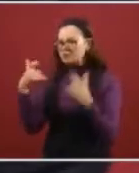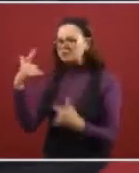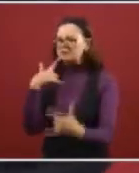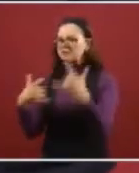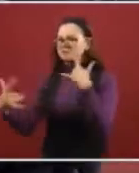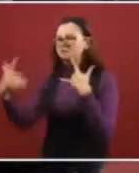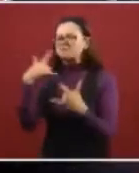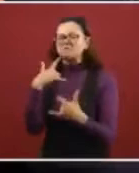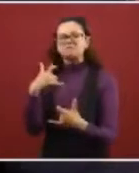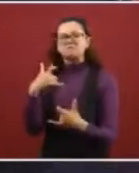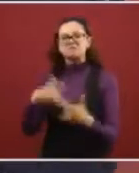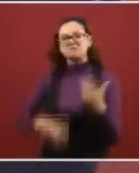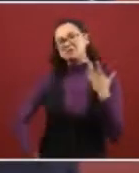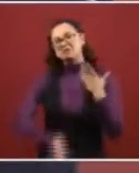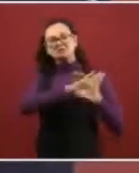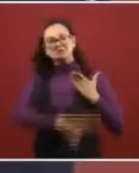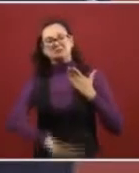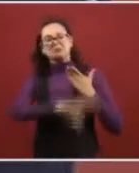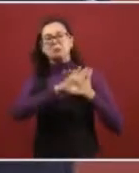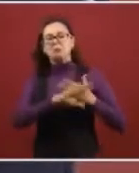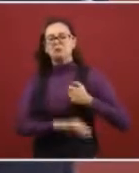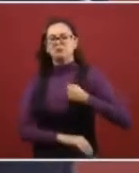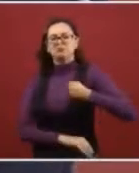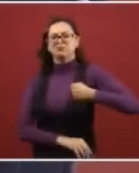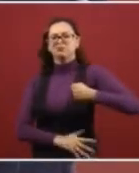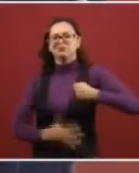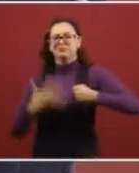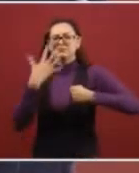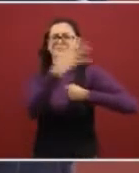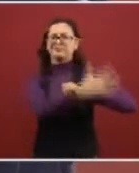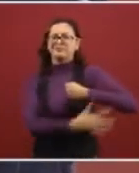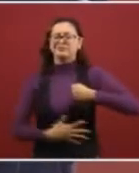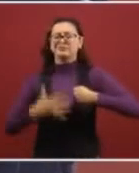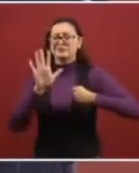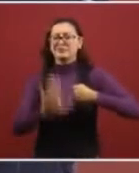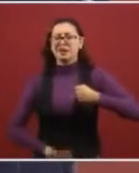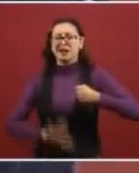protector. You have a protective shield.